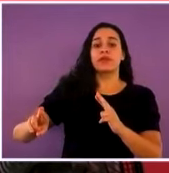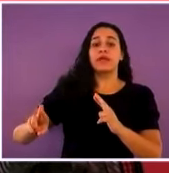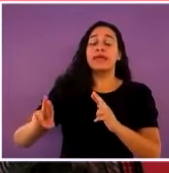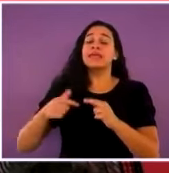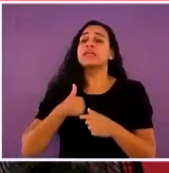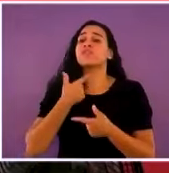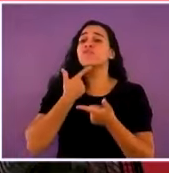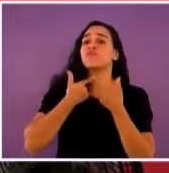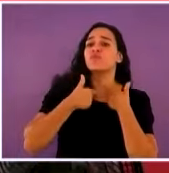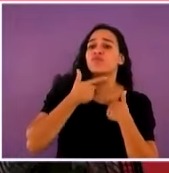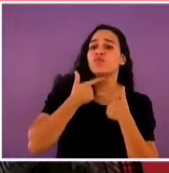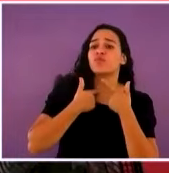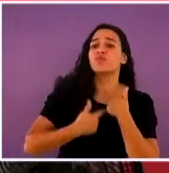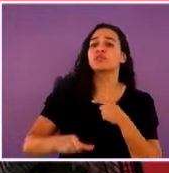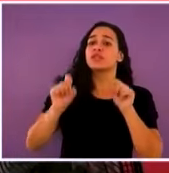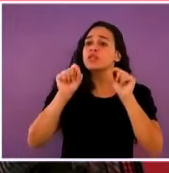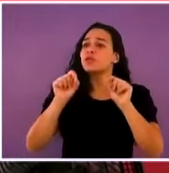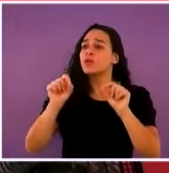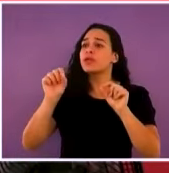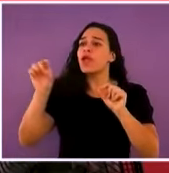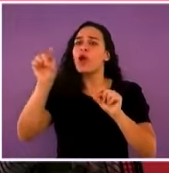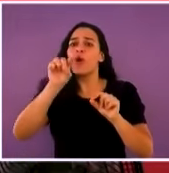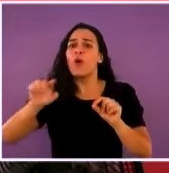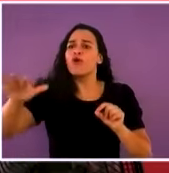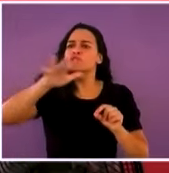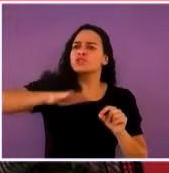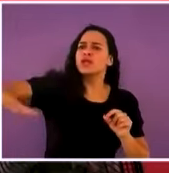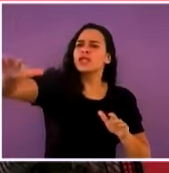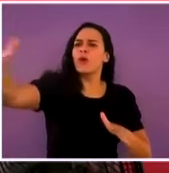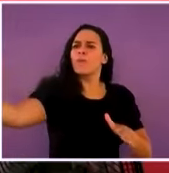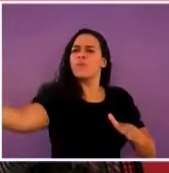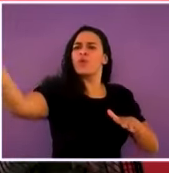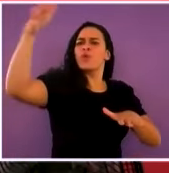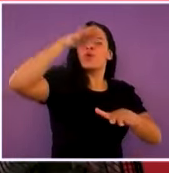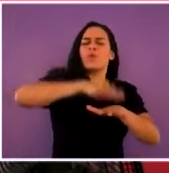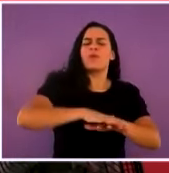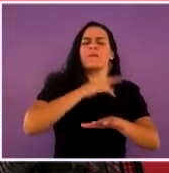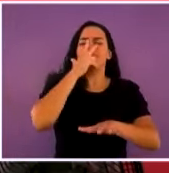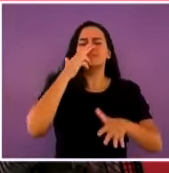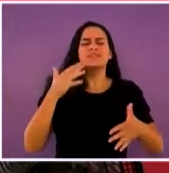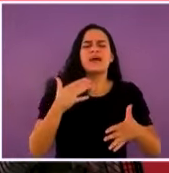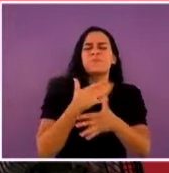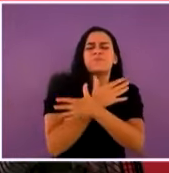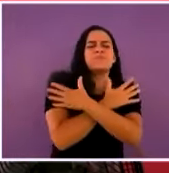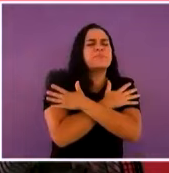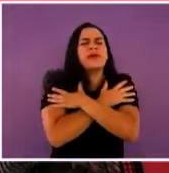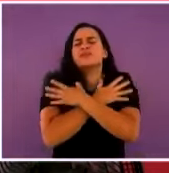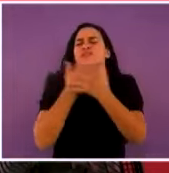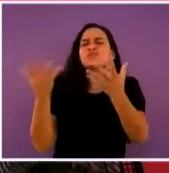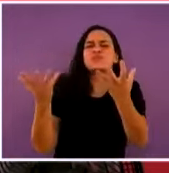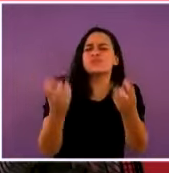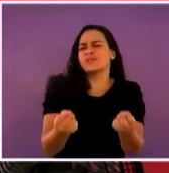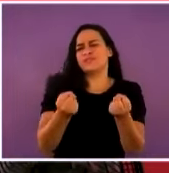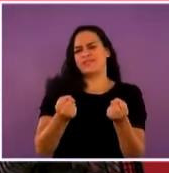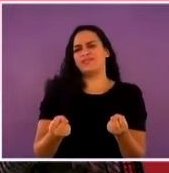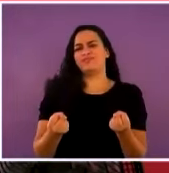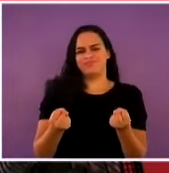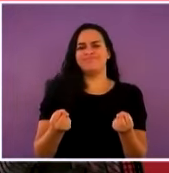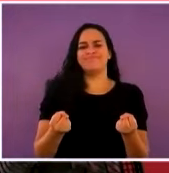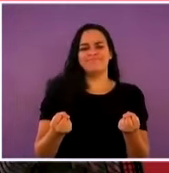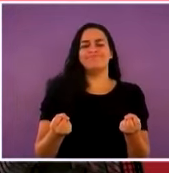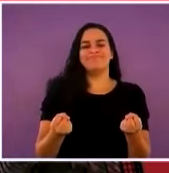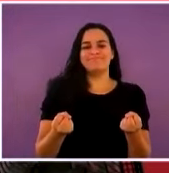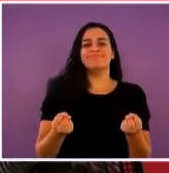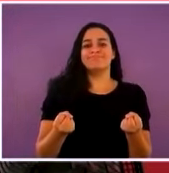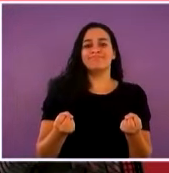de incluir todo mundo nesse abraço total, todas as pessoas. In this view of